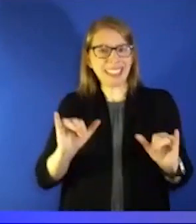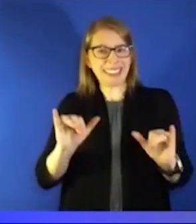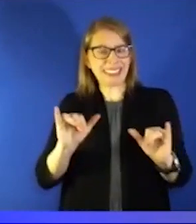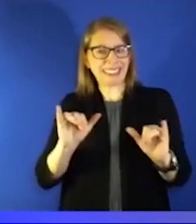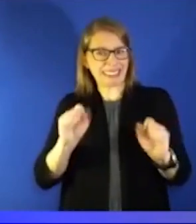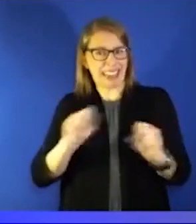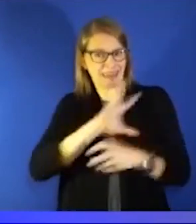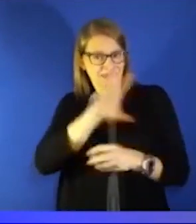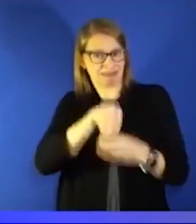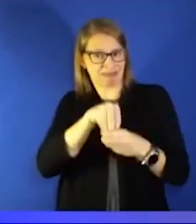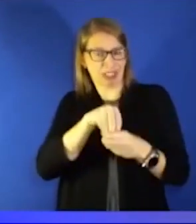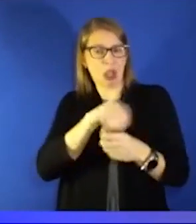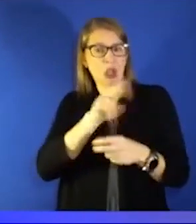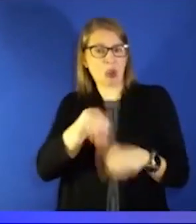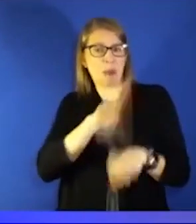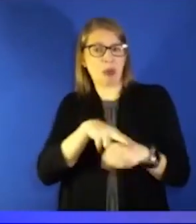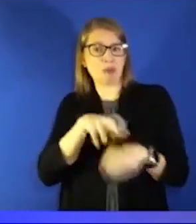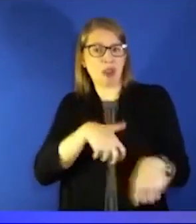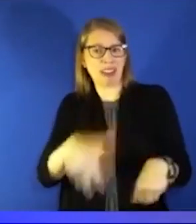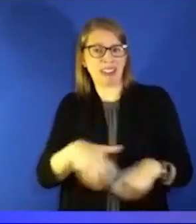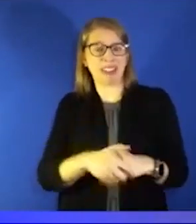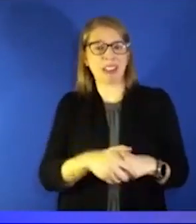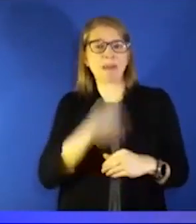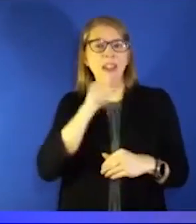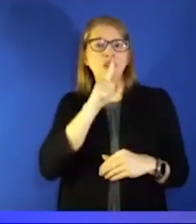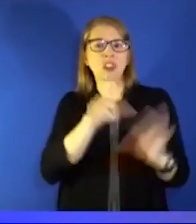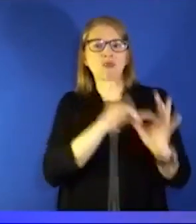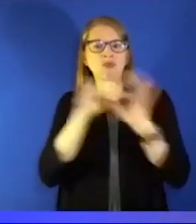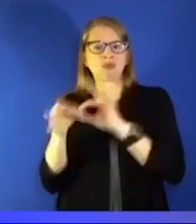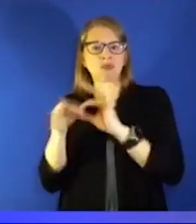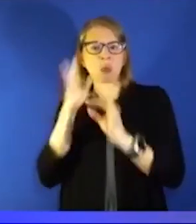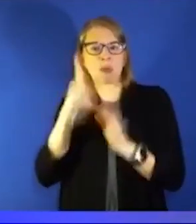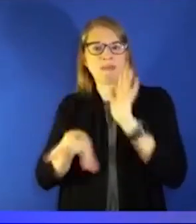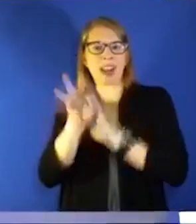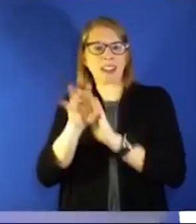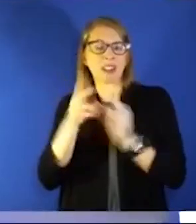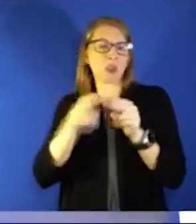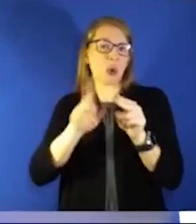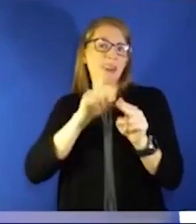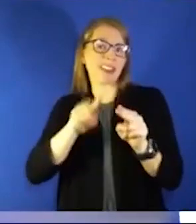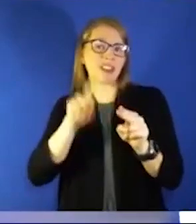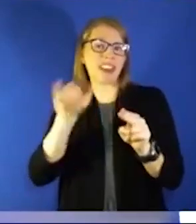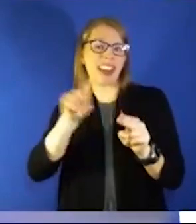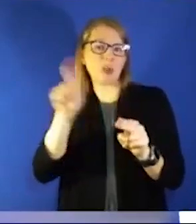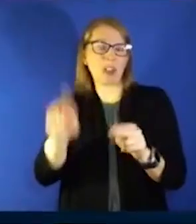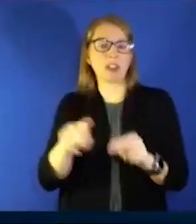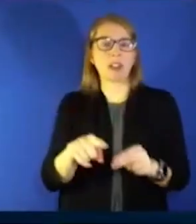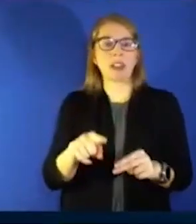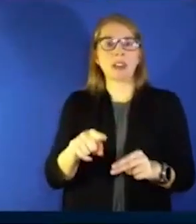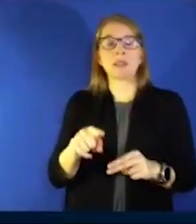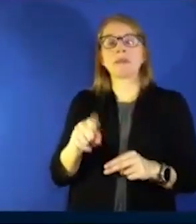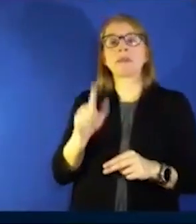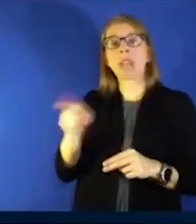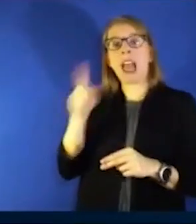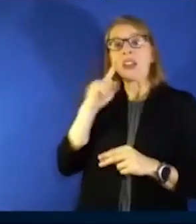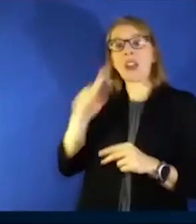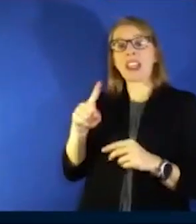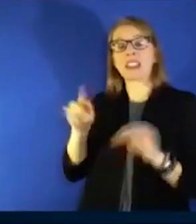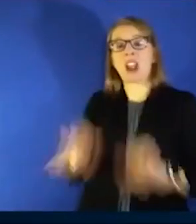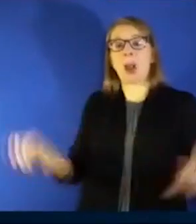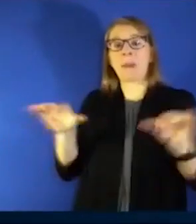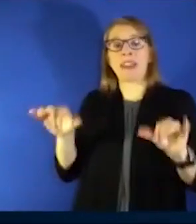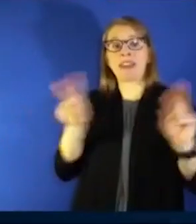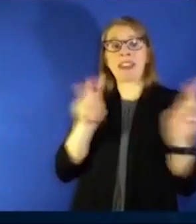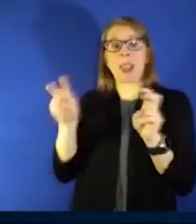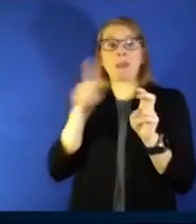I'm not sure you're going to find a correlation there. Is going to be the short answer to that question. So I think the common theme through all these